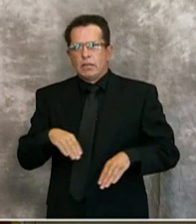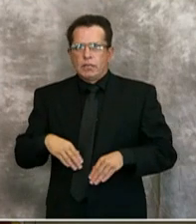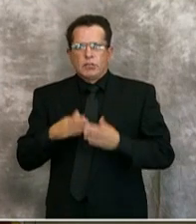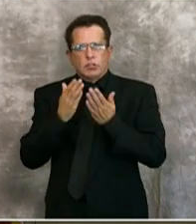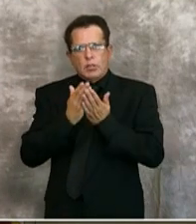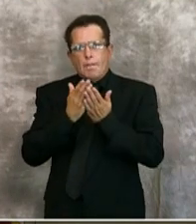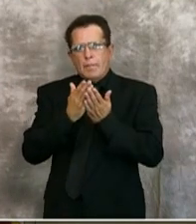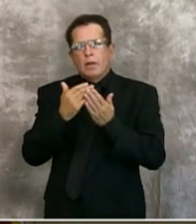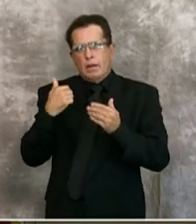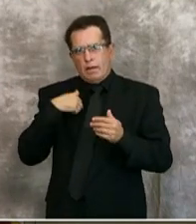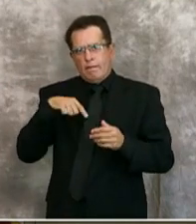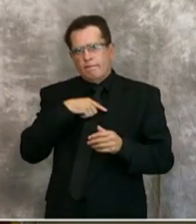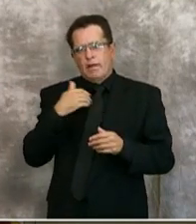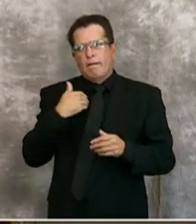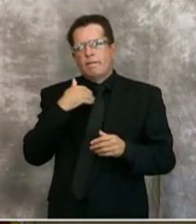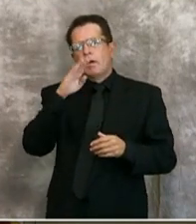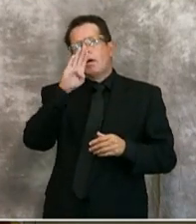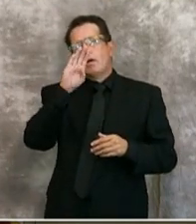with us today